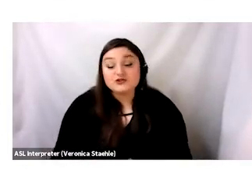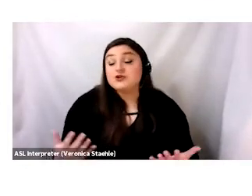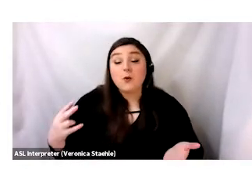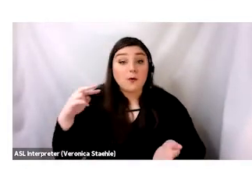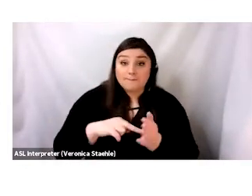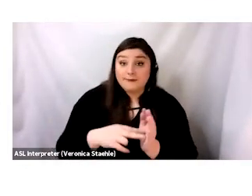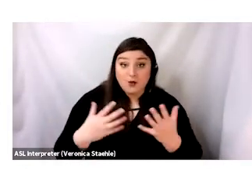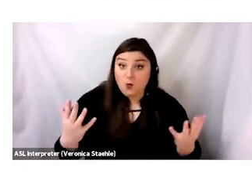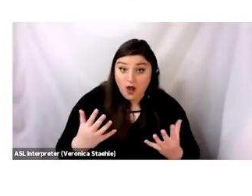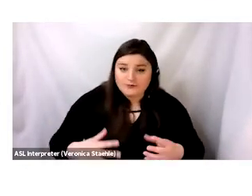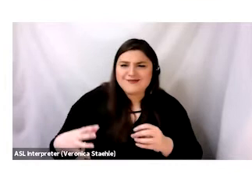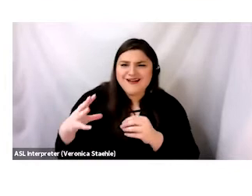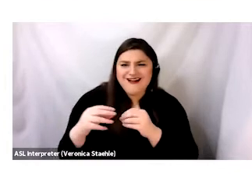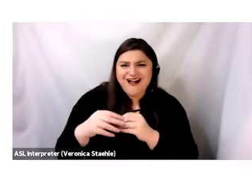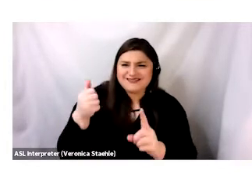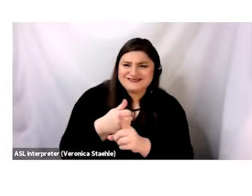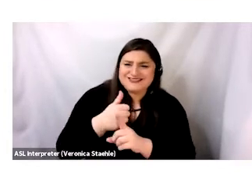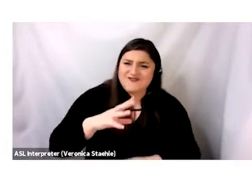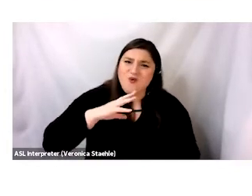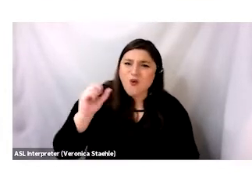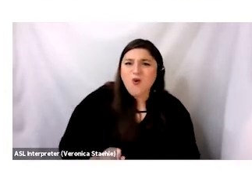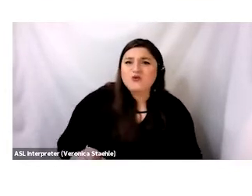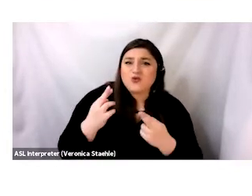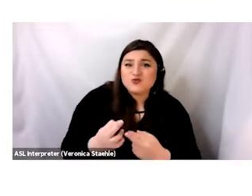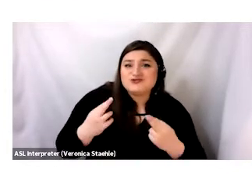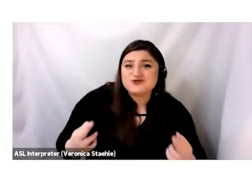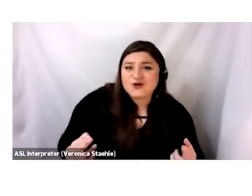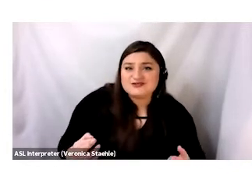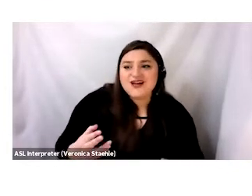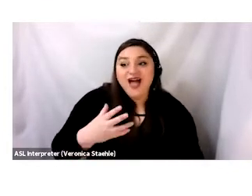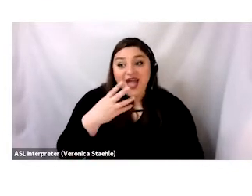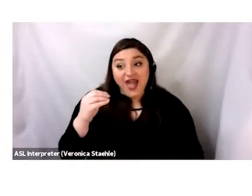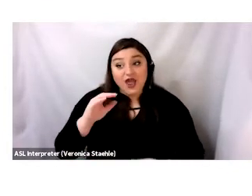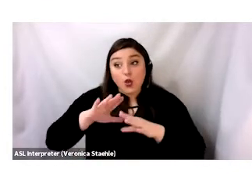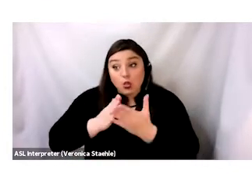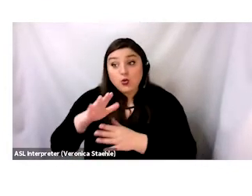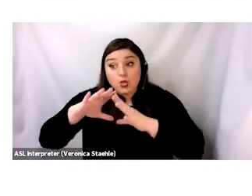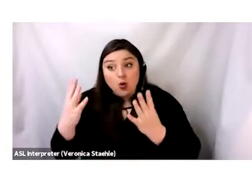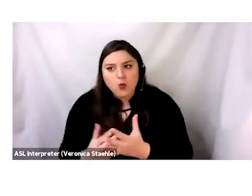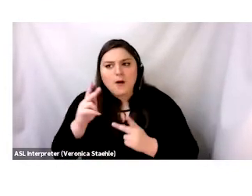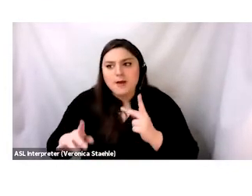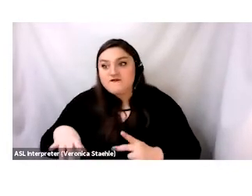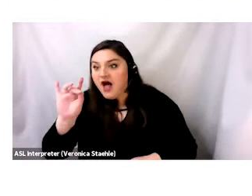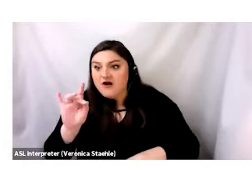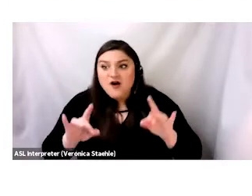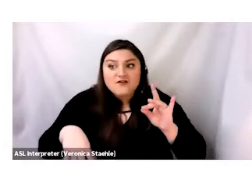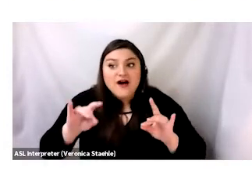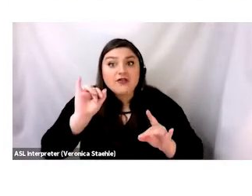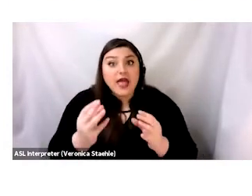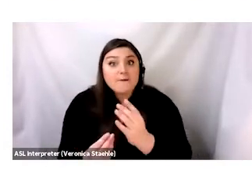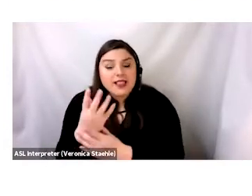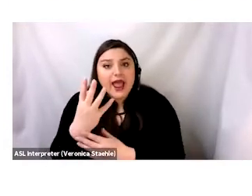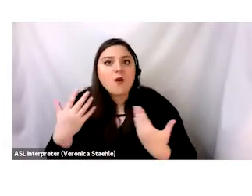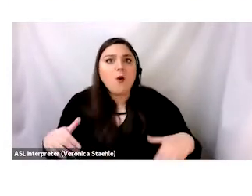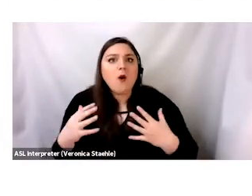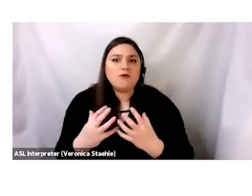is incredibly old and that indigenous communities around the world simultaneously found it to be a useful plant.